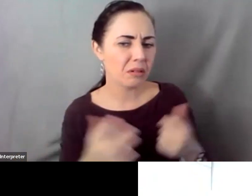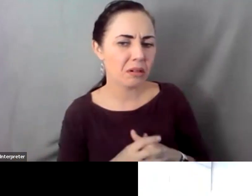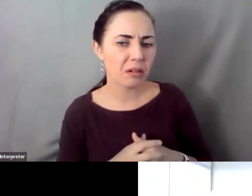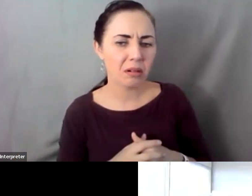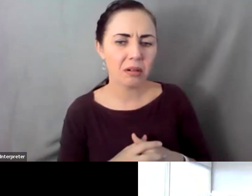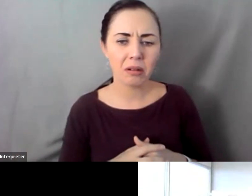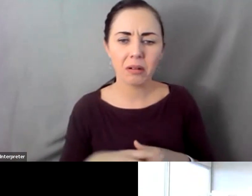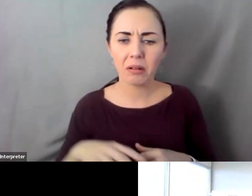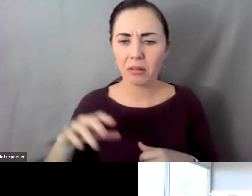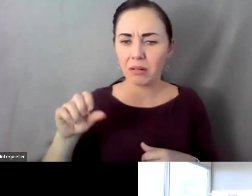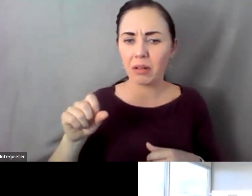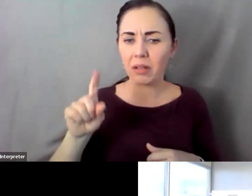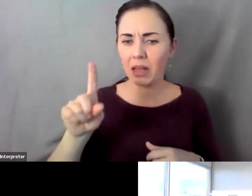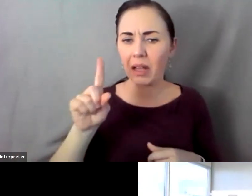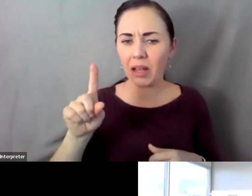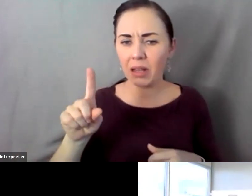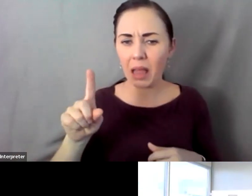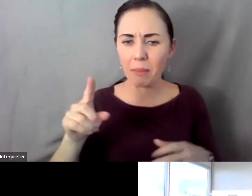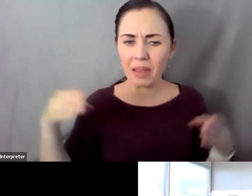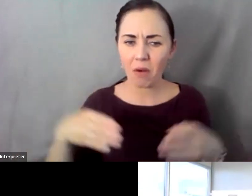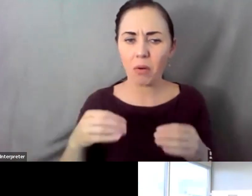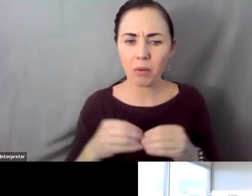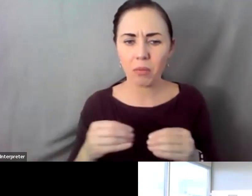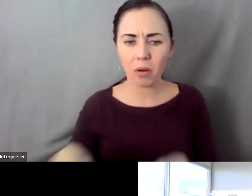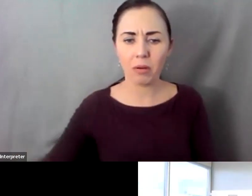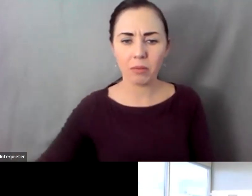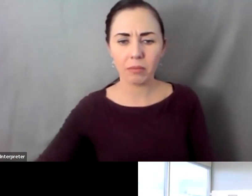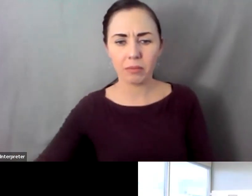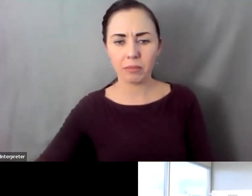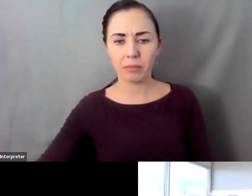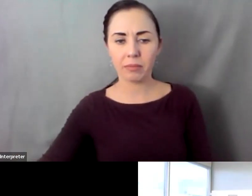Yeah, let me focus it a little bit more.